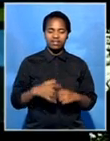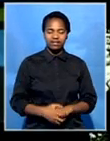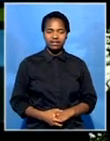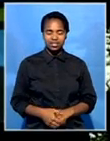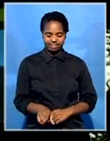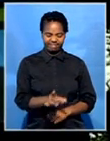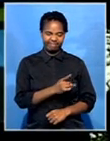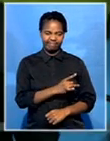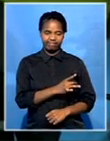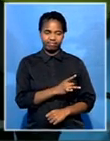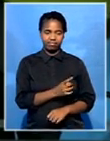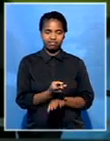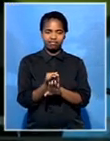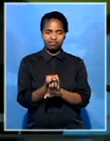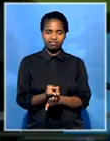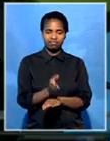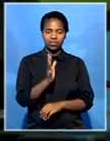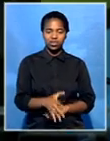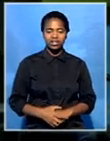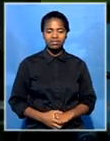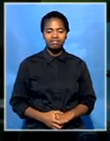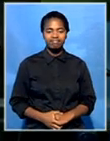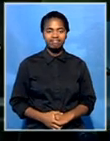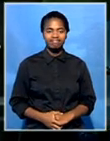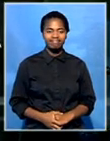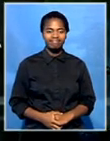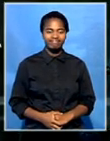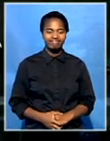be buried on Saturday. Brothers, what we do in